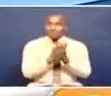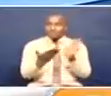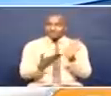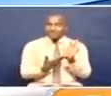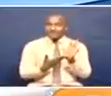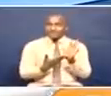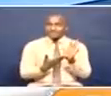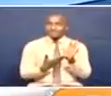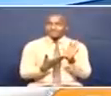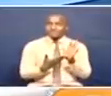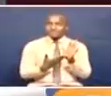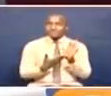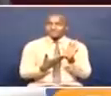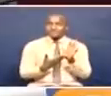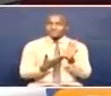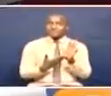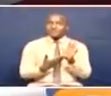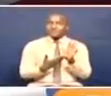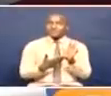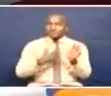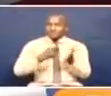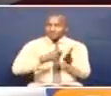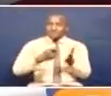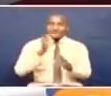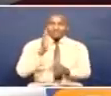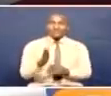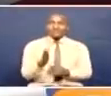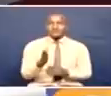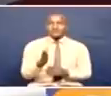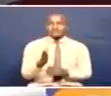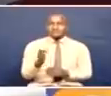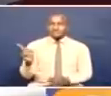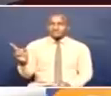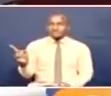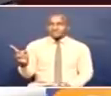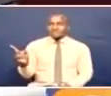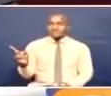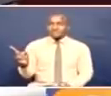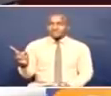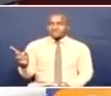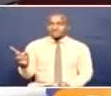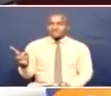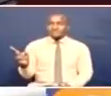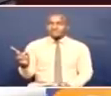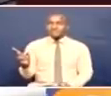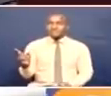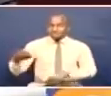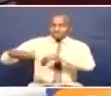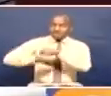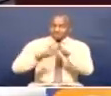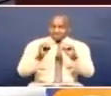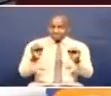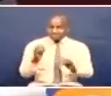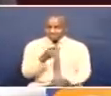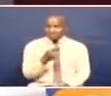in the Post-Crisis World by Rushil Sharma, and I'll sign it. For me? You see? Super. And it's not a bribe. It's not a bribe.